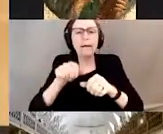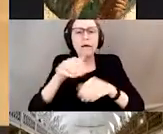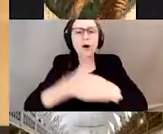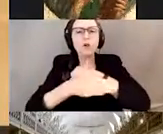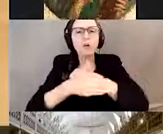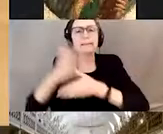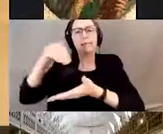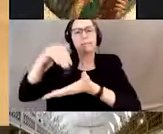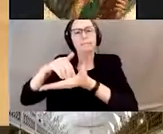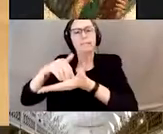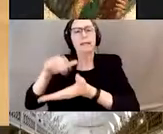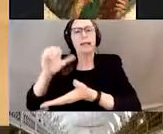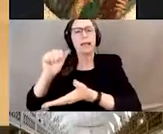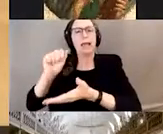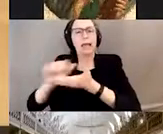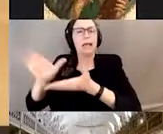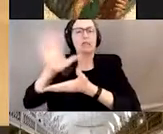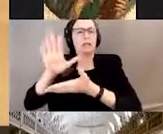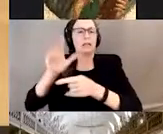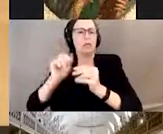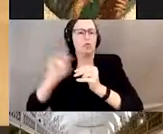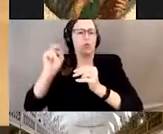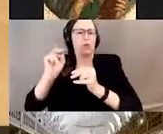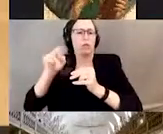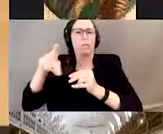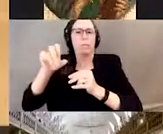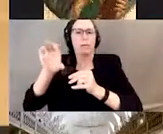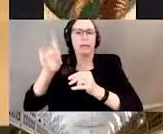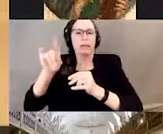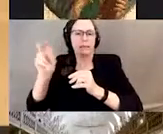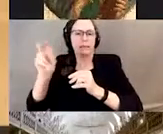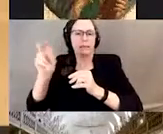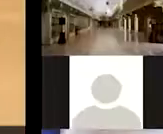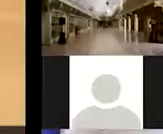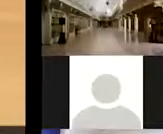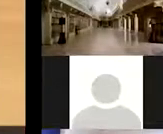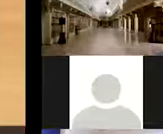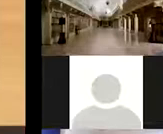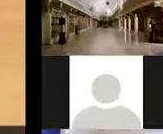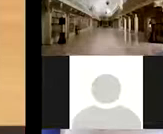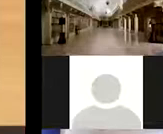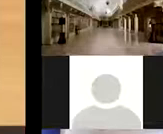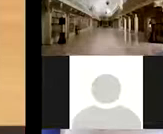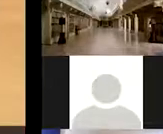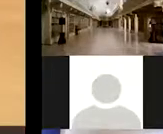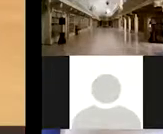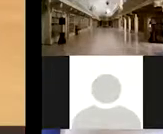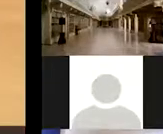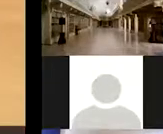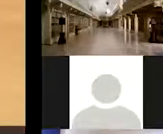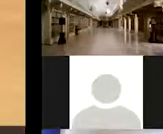Asia, just to the north of modern state of Pakistan, to the east of Iran, the south of